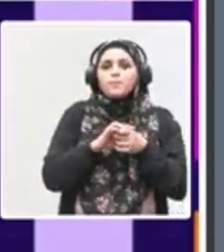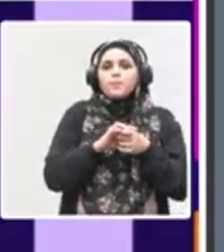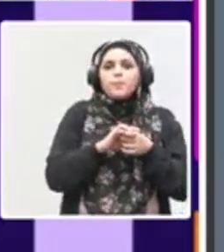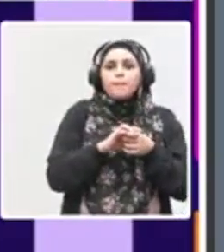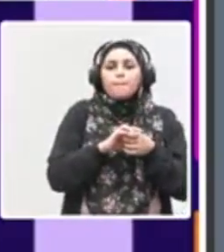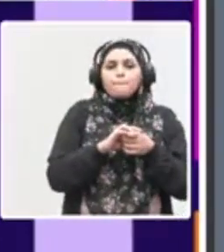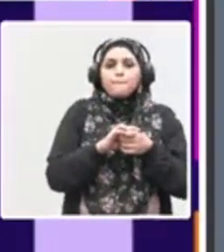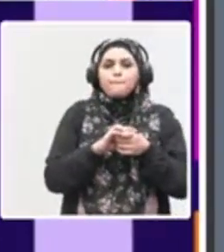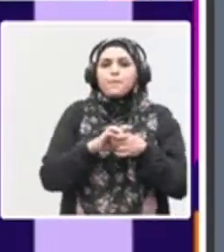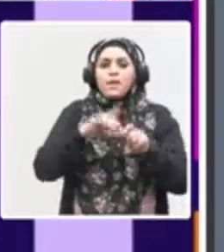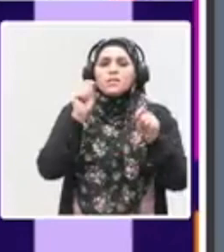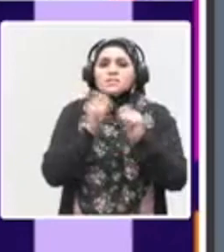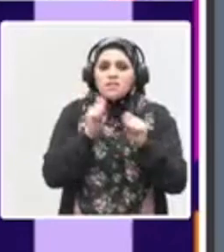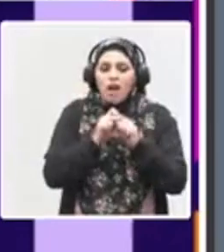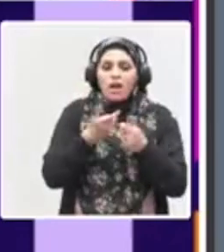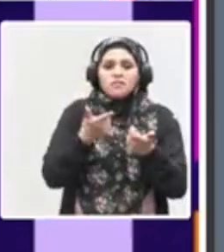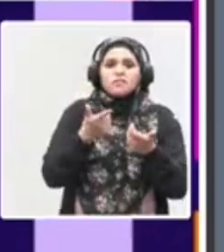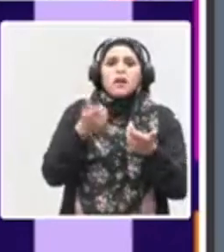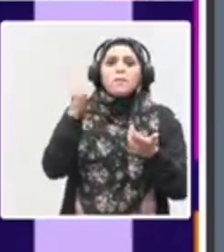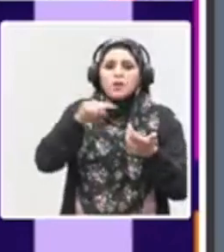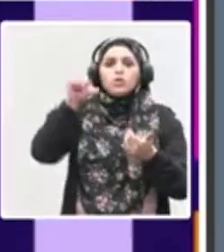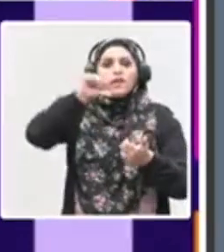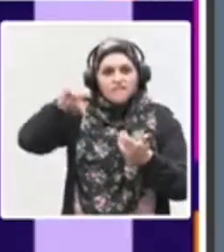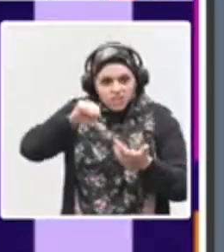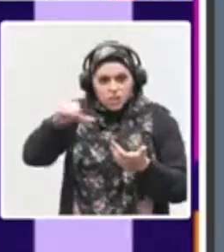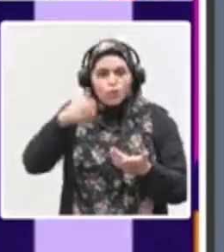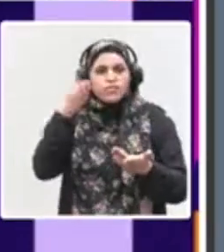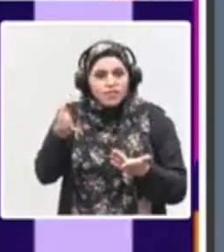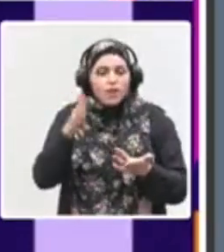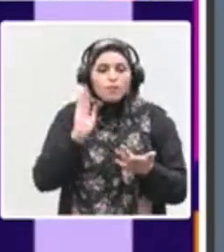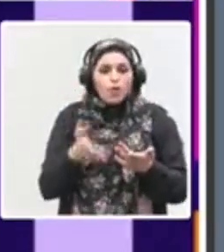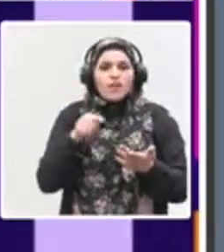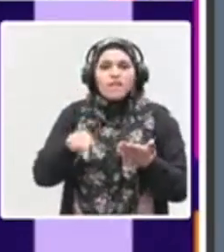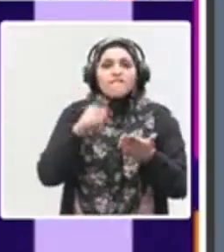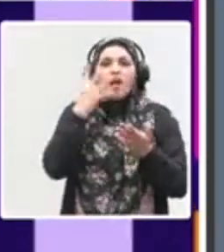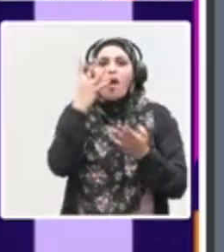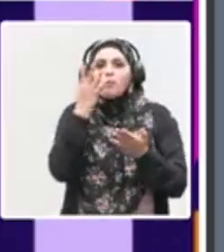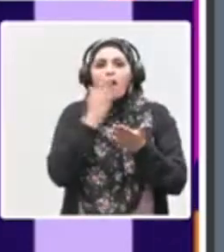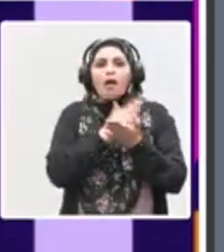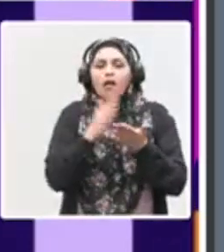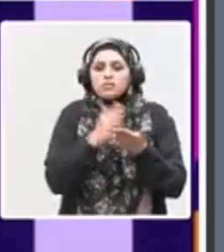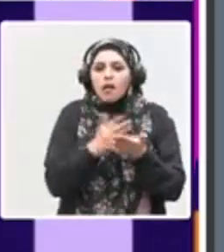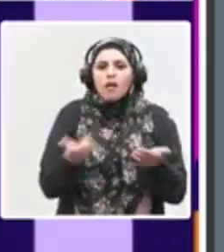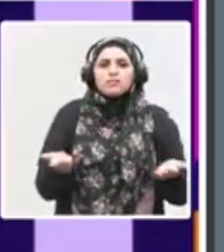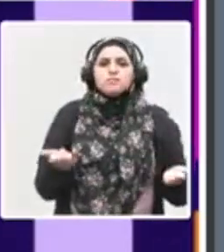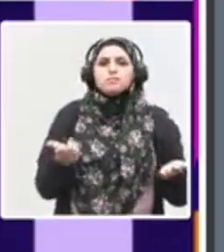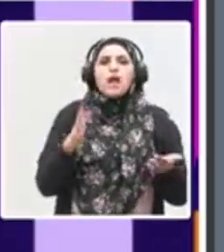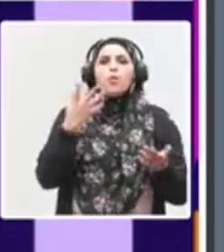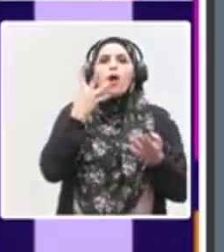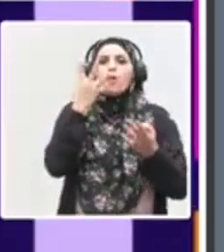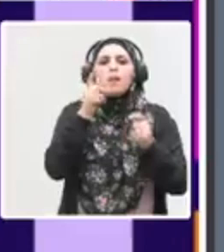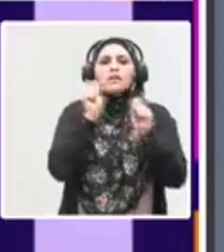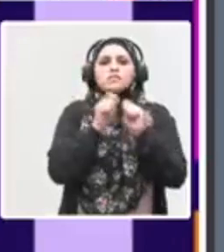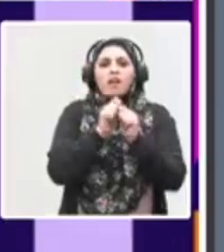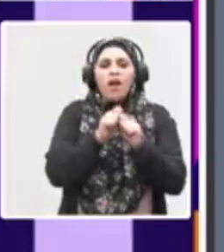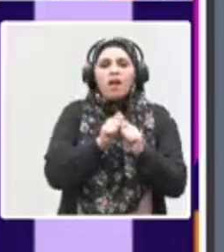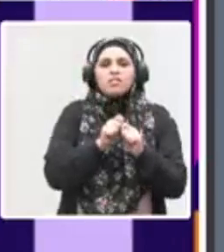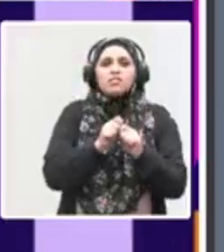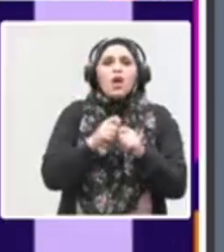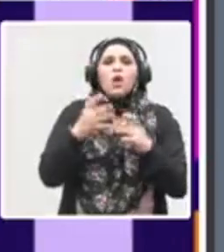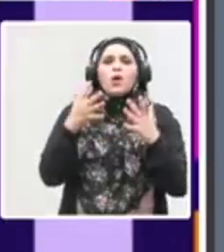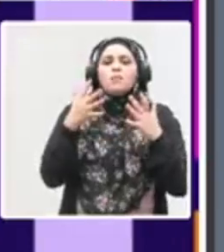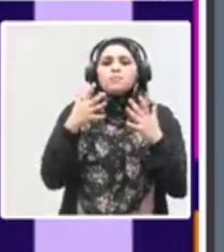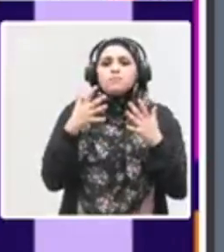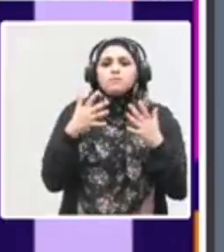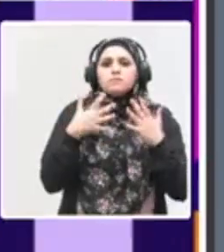are four unhealthy industry options, or there's film and TV. And so this is one of the reasons it's very attractive